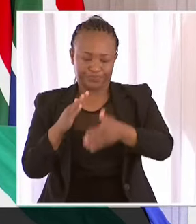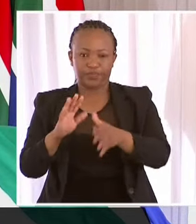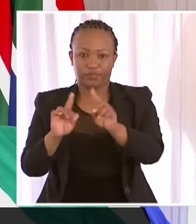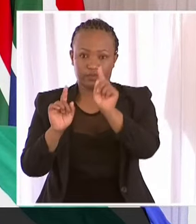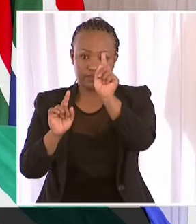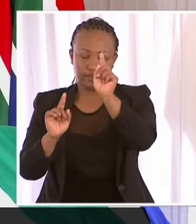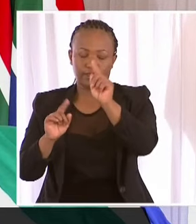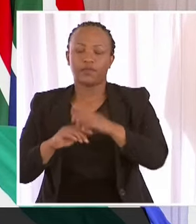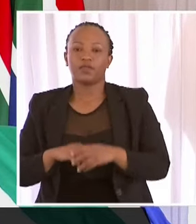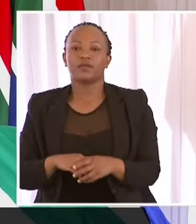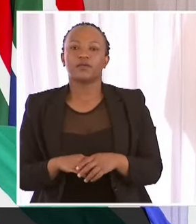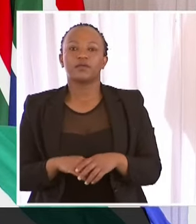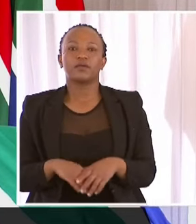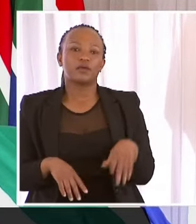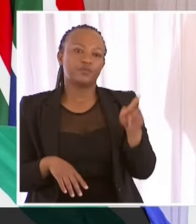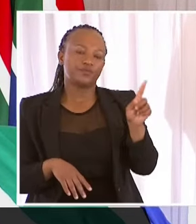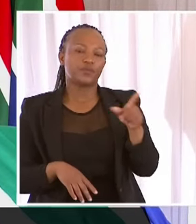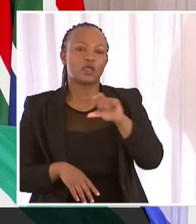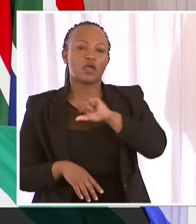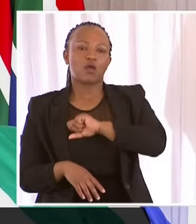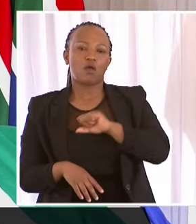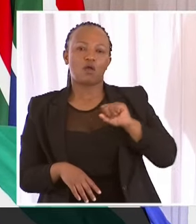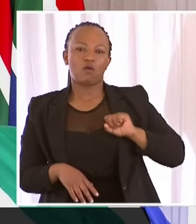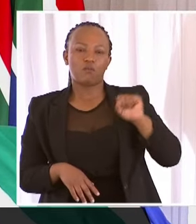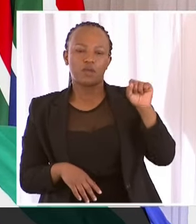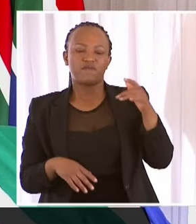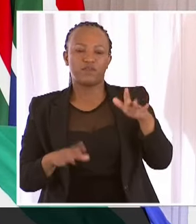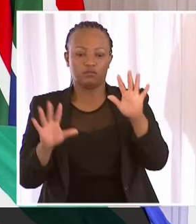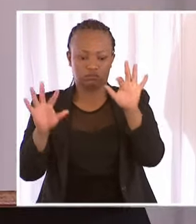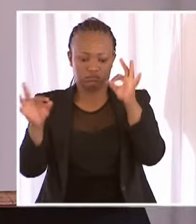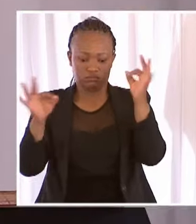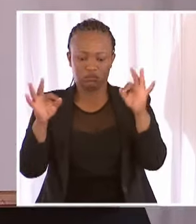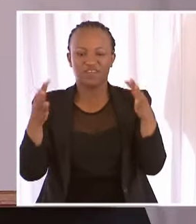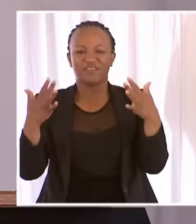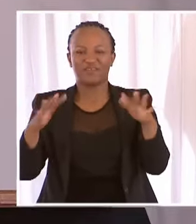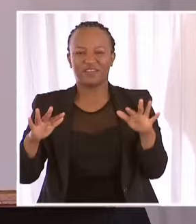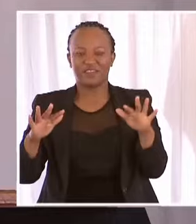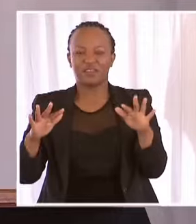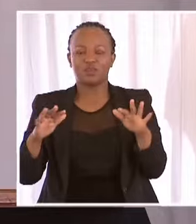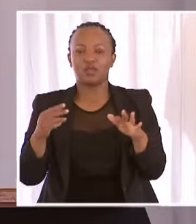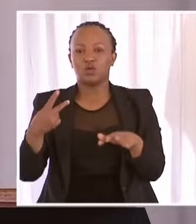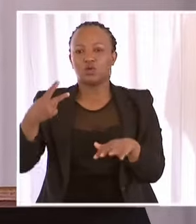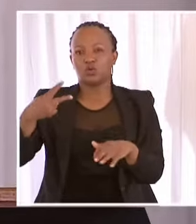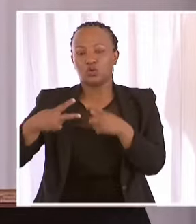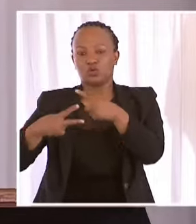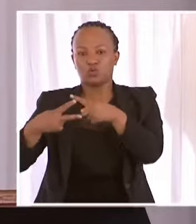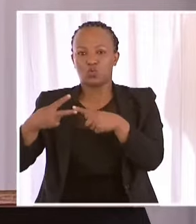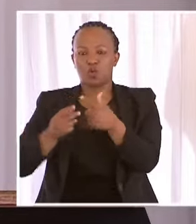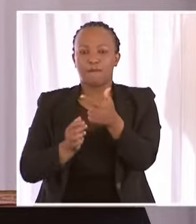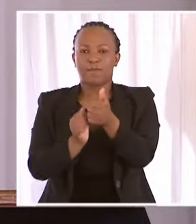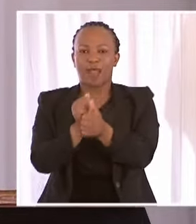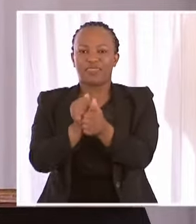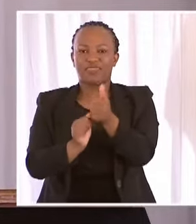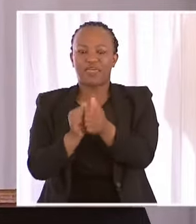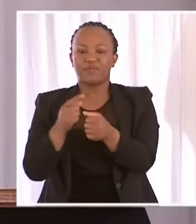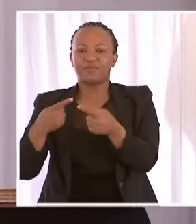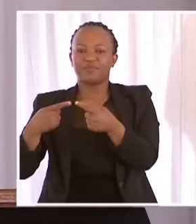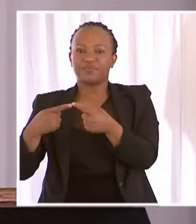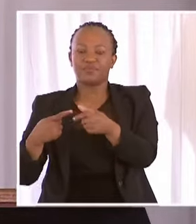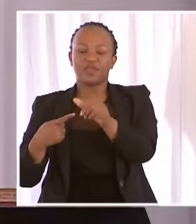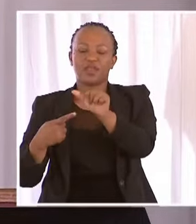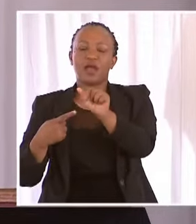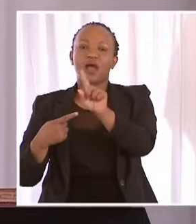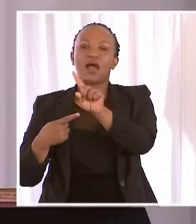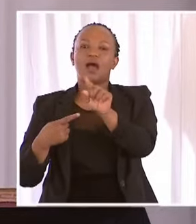an analogy, comrades. It's an analogy about two astonishing brothers called Aziz